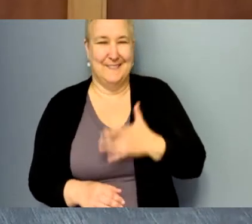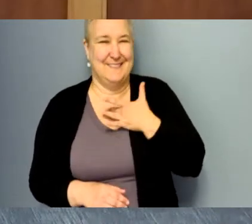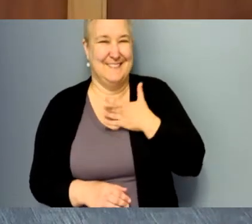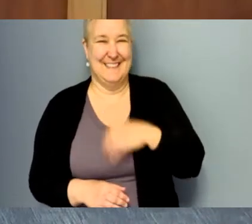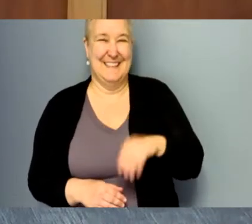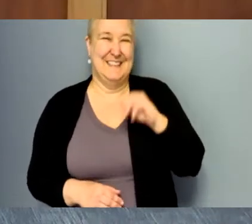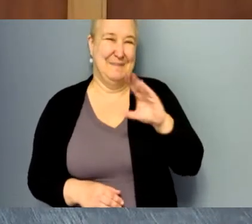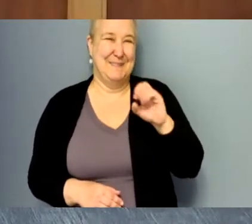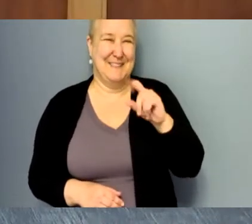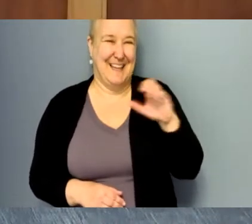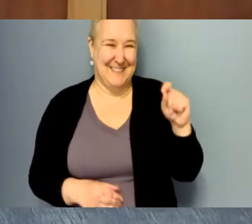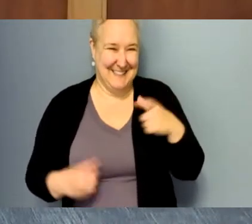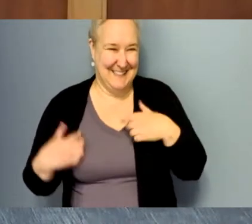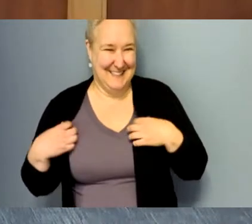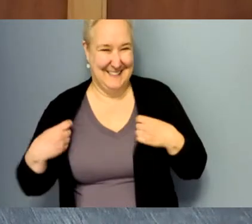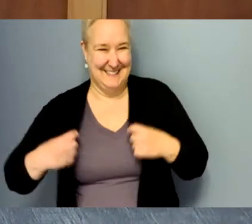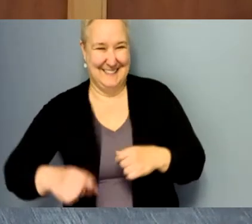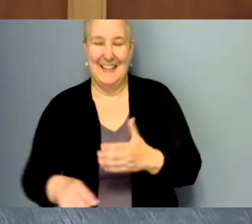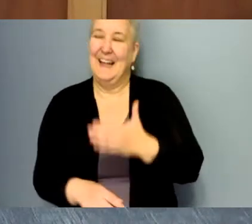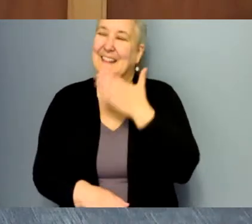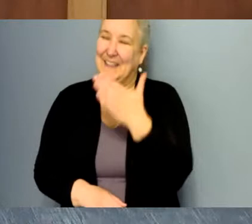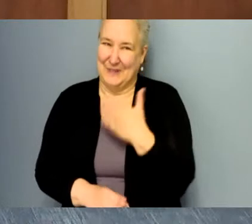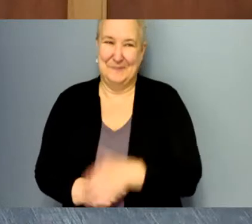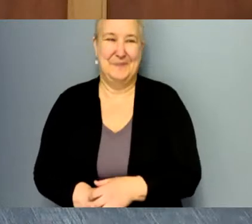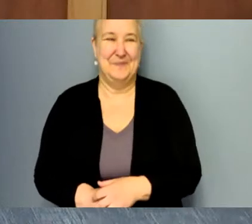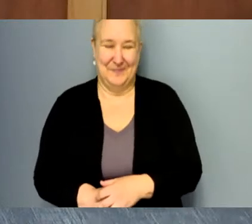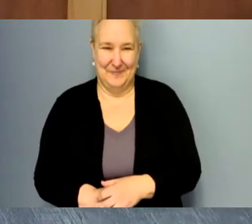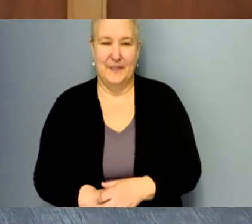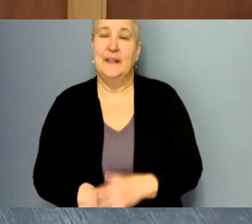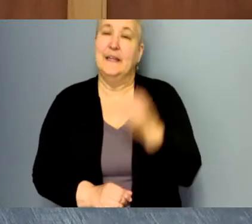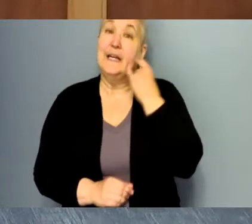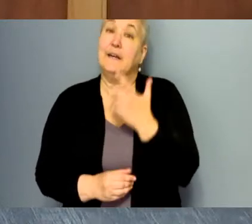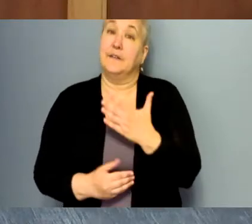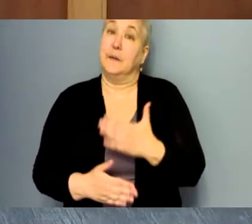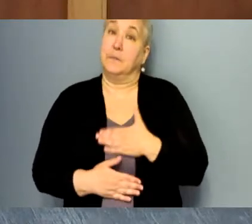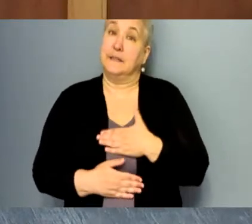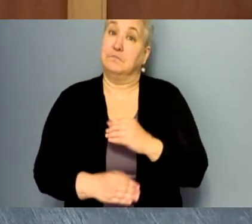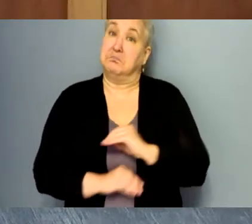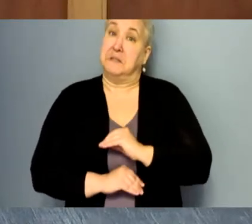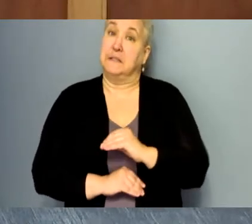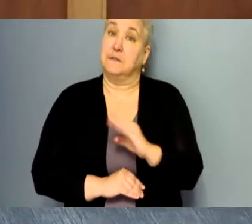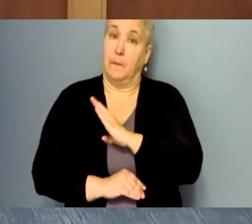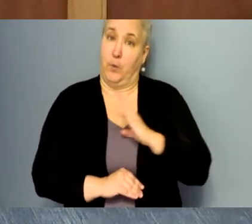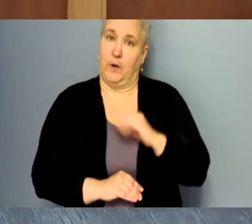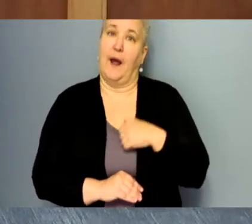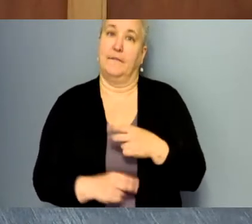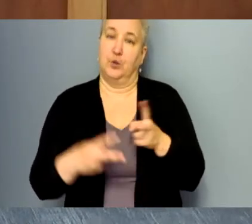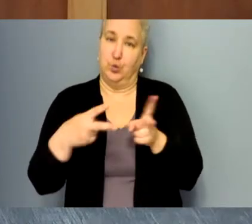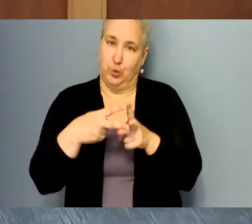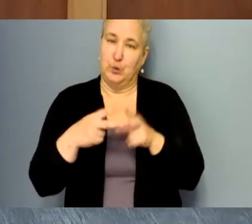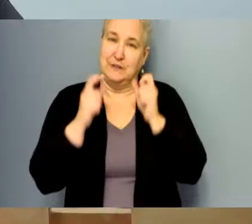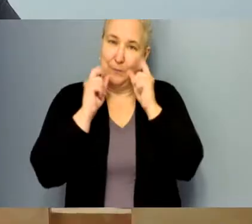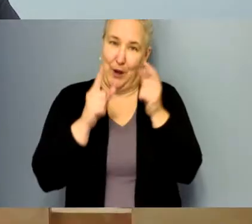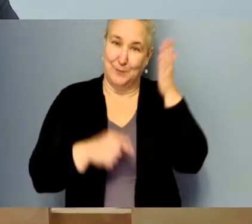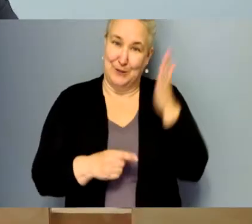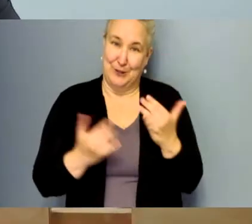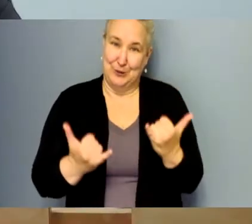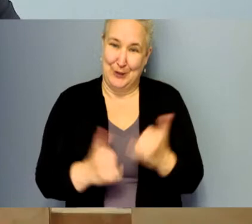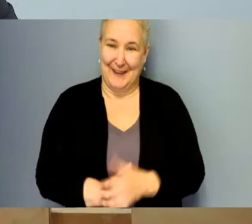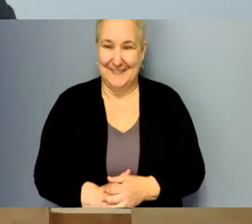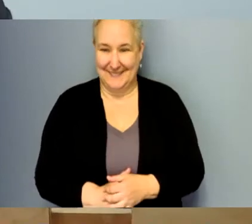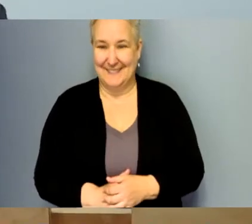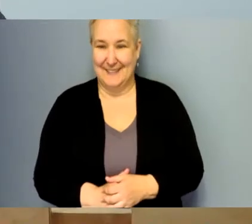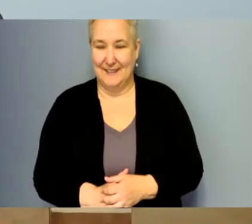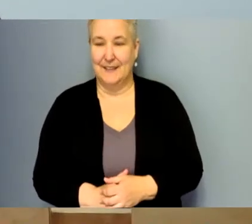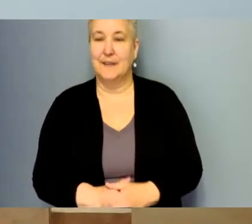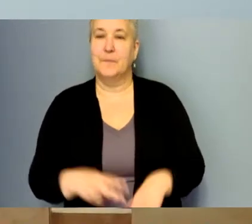McKevitt? Thank you, Commissioner. If it pleases the board, I would like to, I have 2 surprise presenters today.